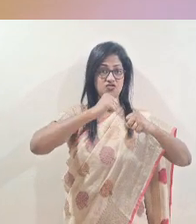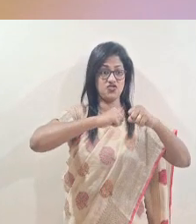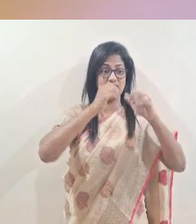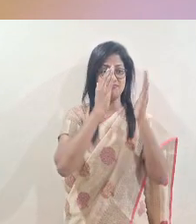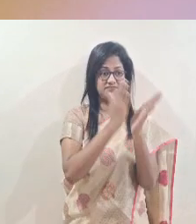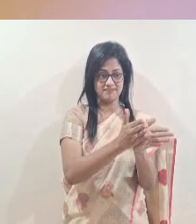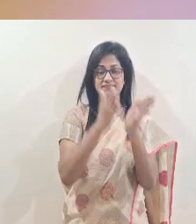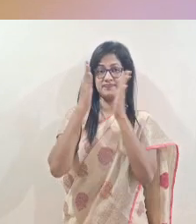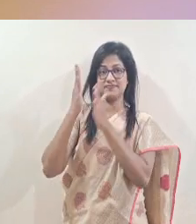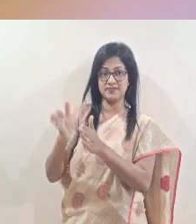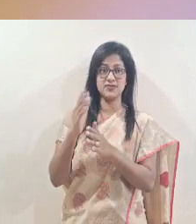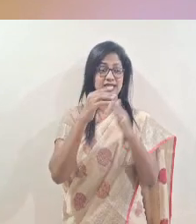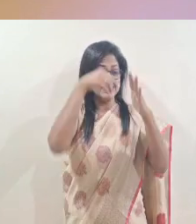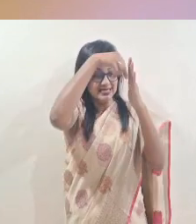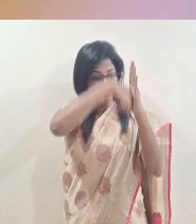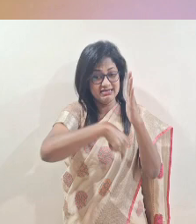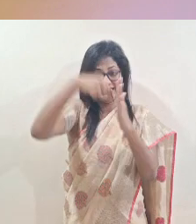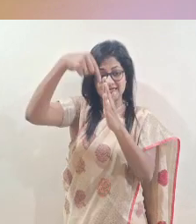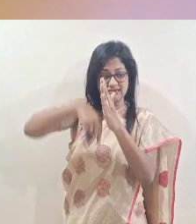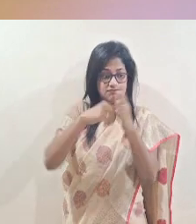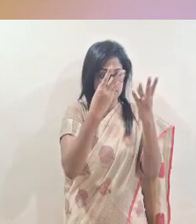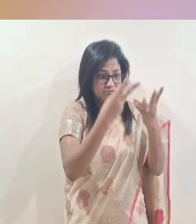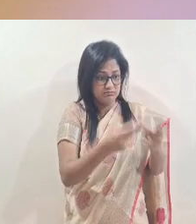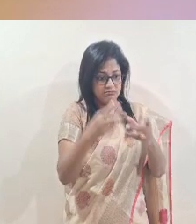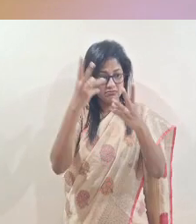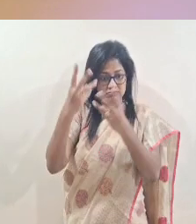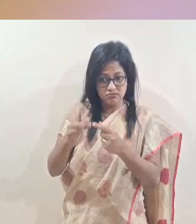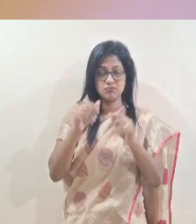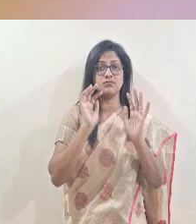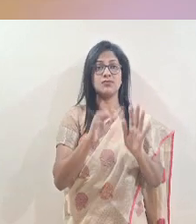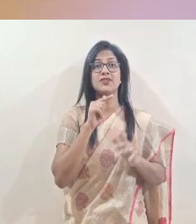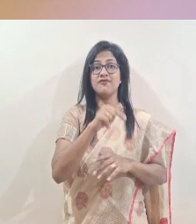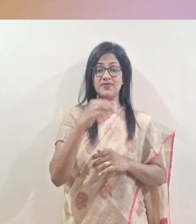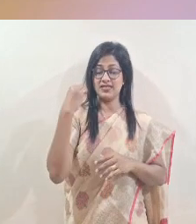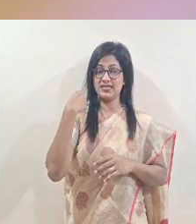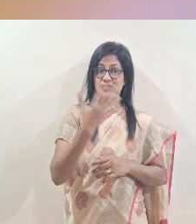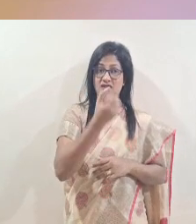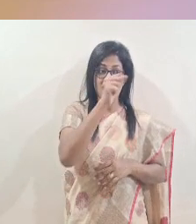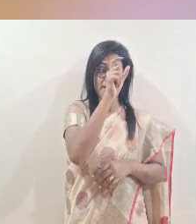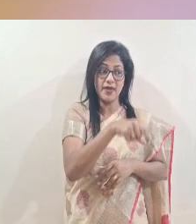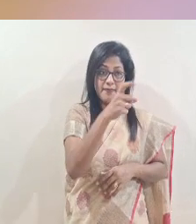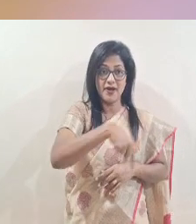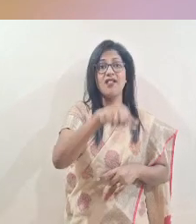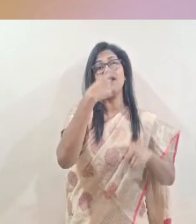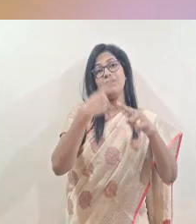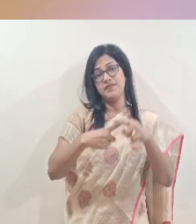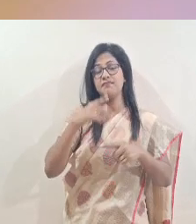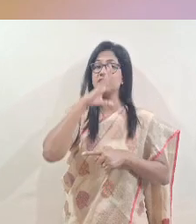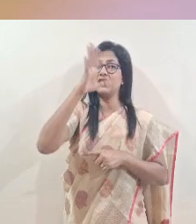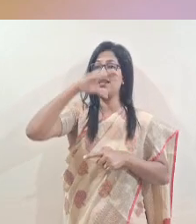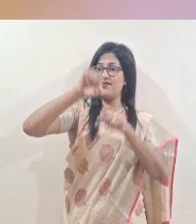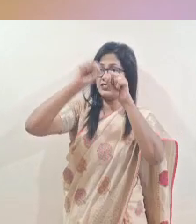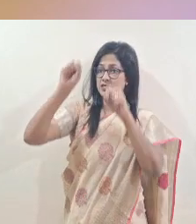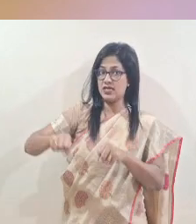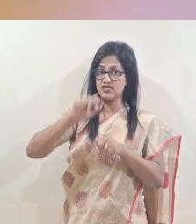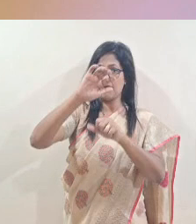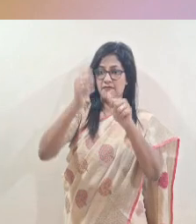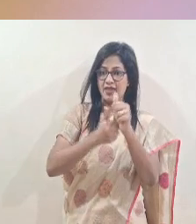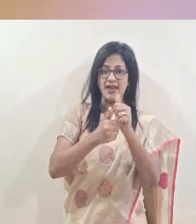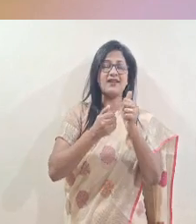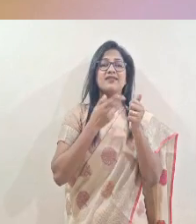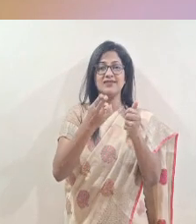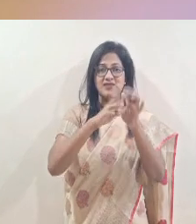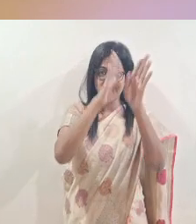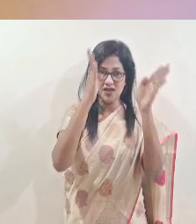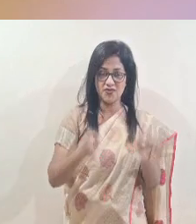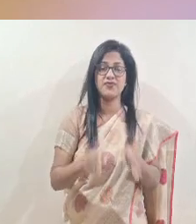detailed analytics behind it, and the stakeholder is not just the passenger, it's also the railway system who's delivering it behind the counters, the